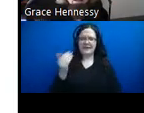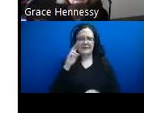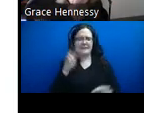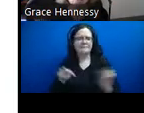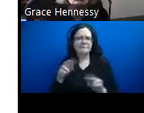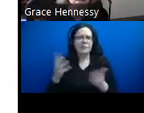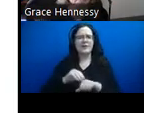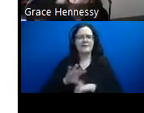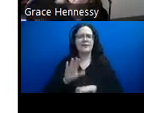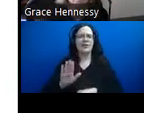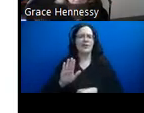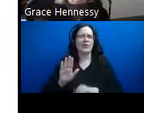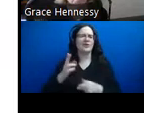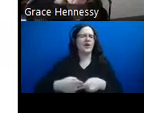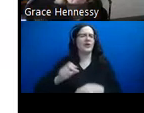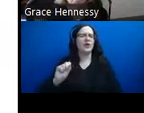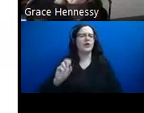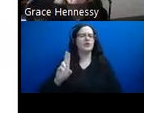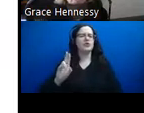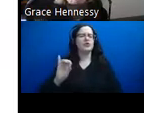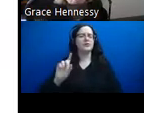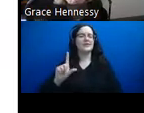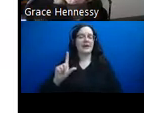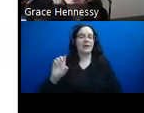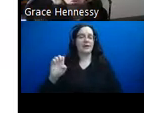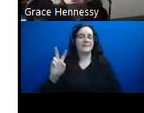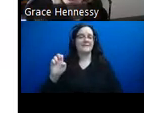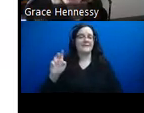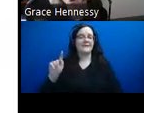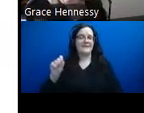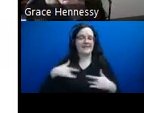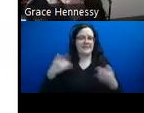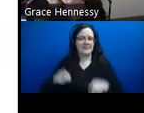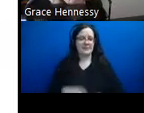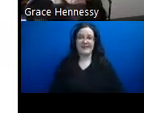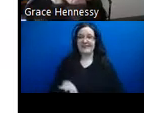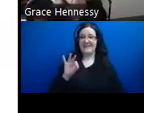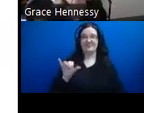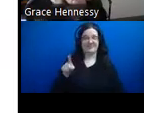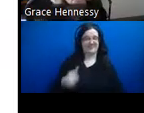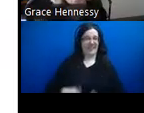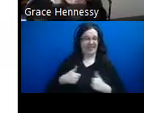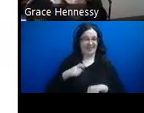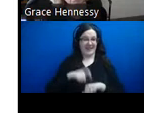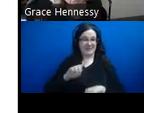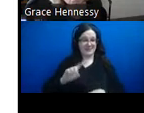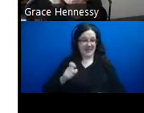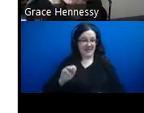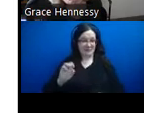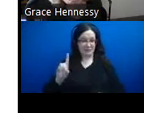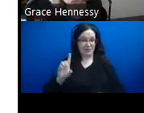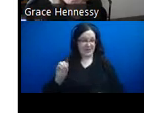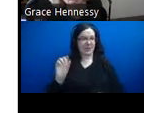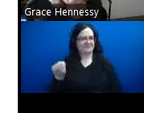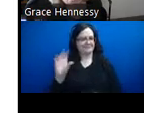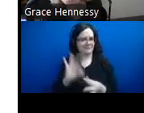events. So again, in this study, they found this, again, lifetime diagnosis of mood disorders was significantly associated. But again, female